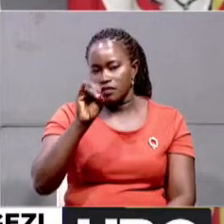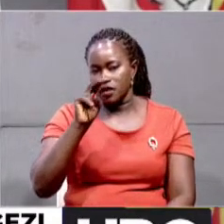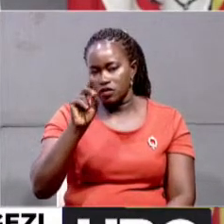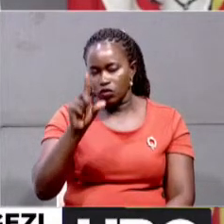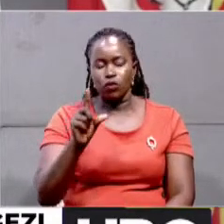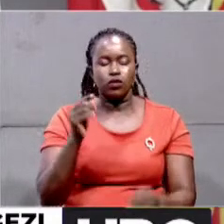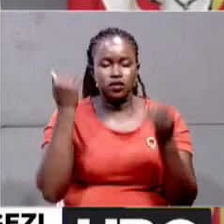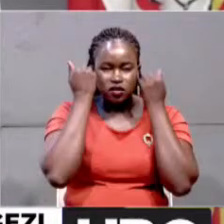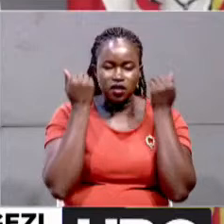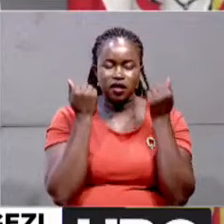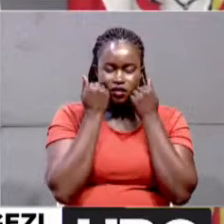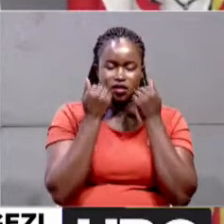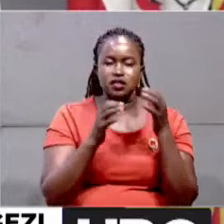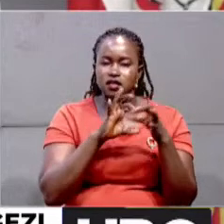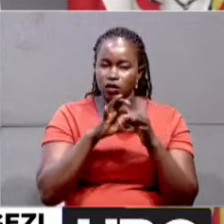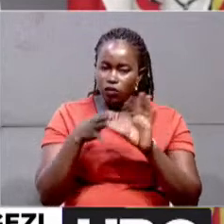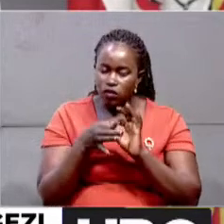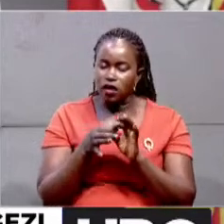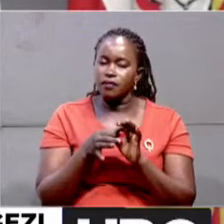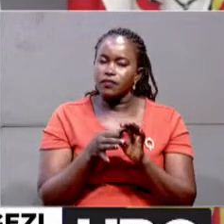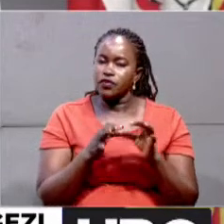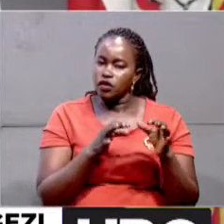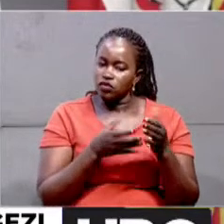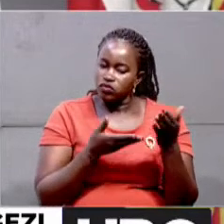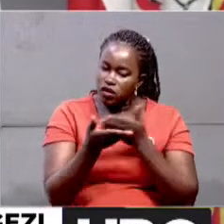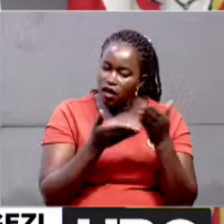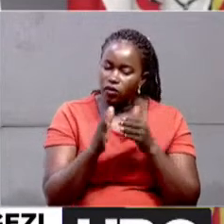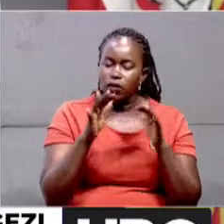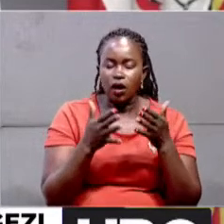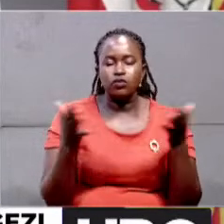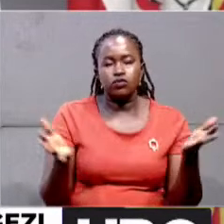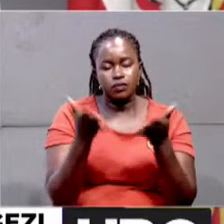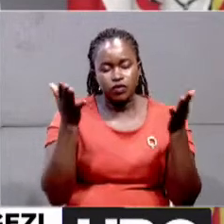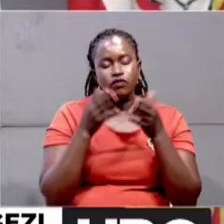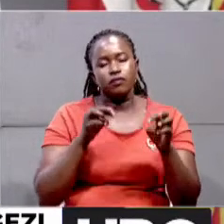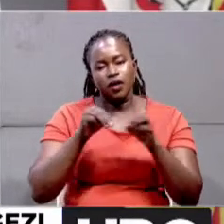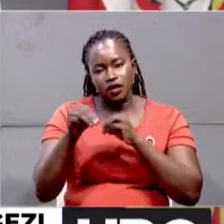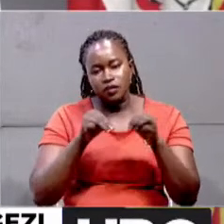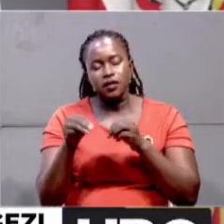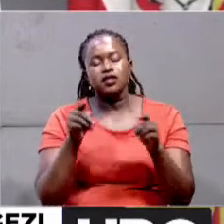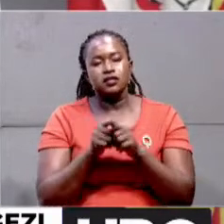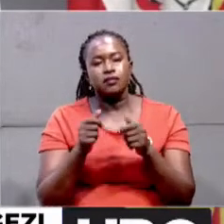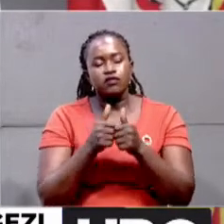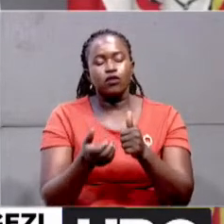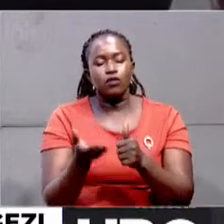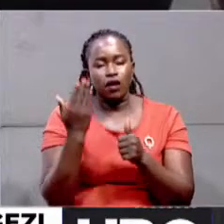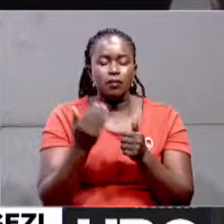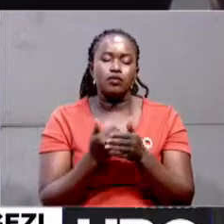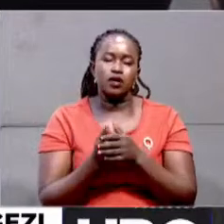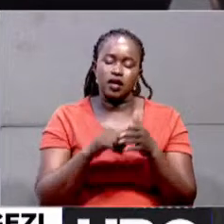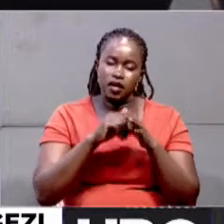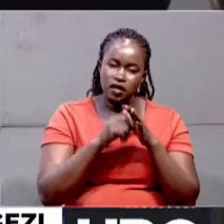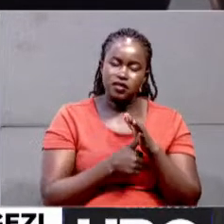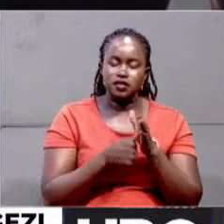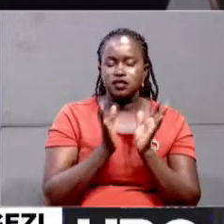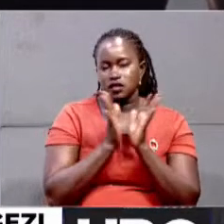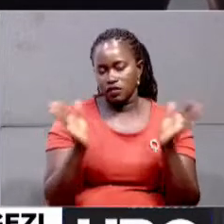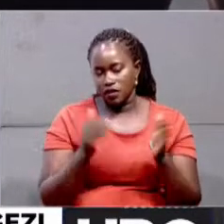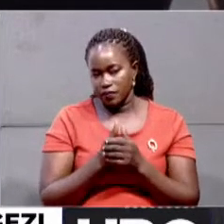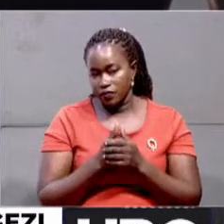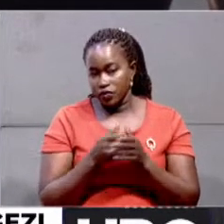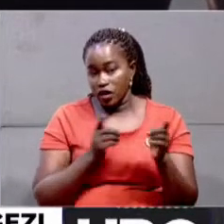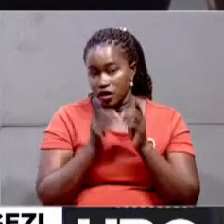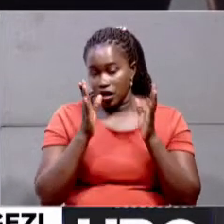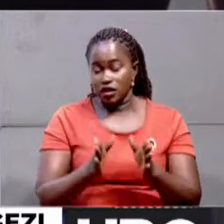to dialogue on how to improve management and prosecution of criminal cases generally. According to the Director of